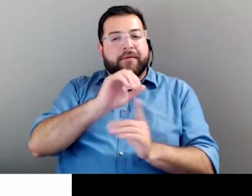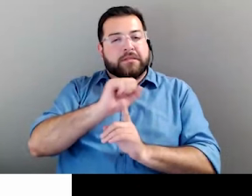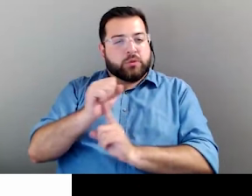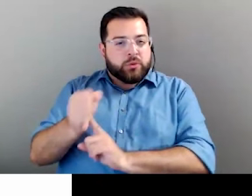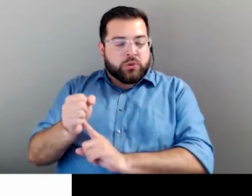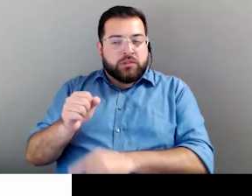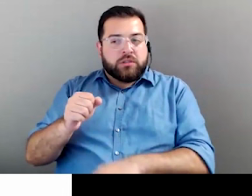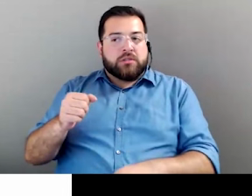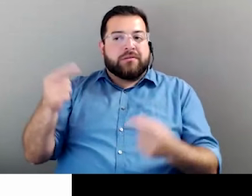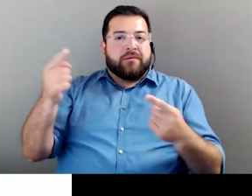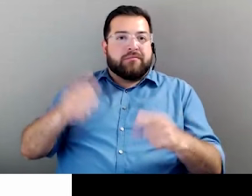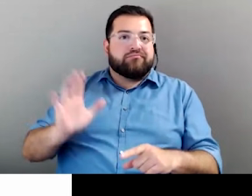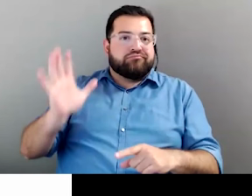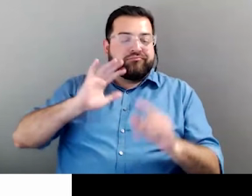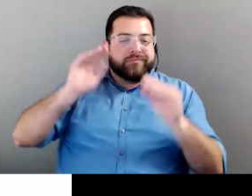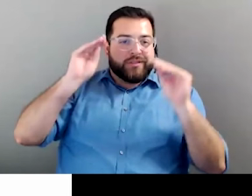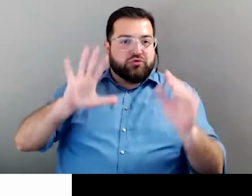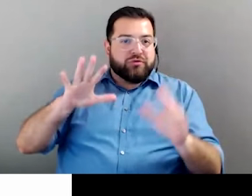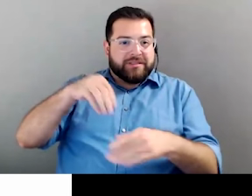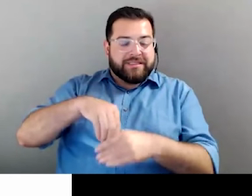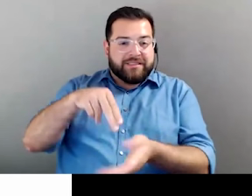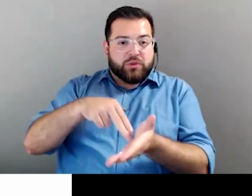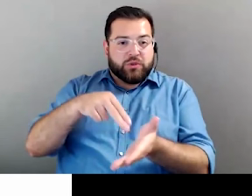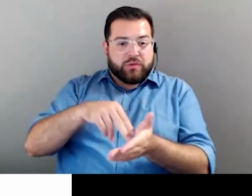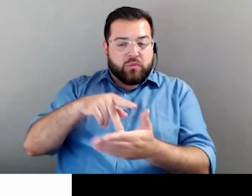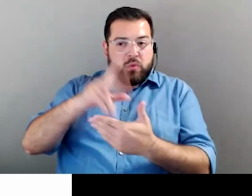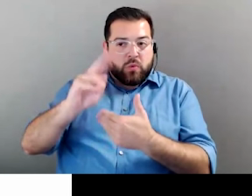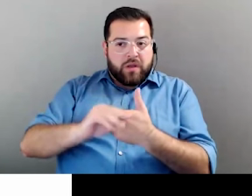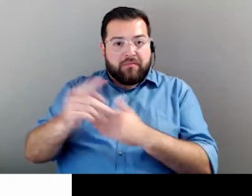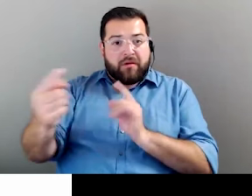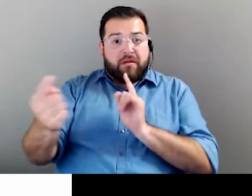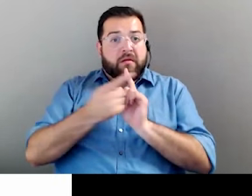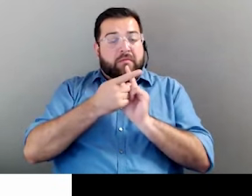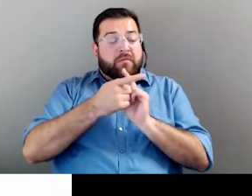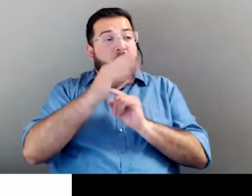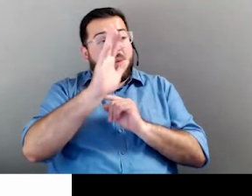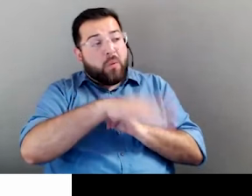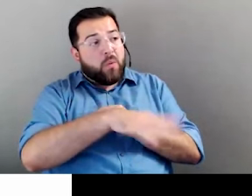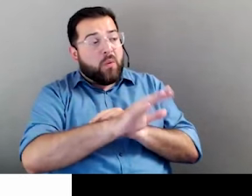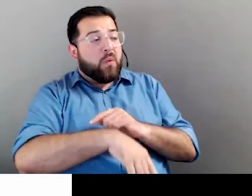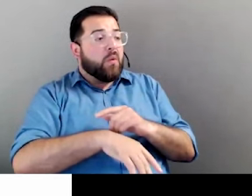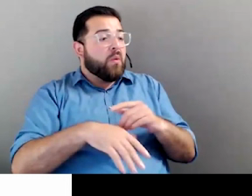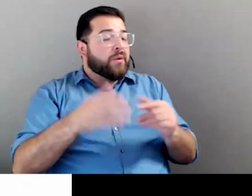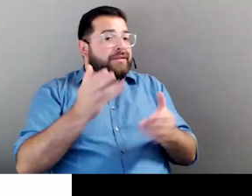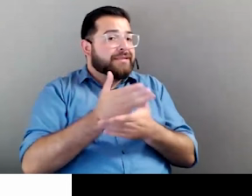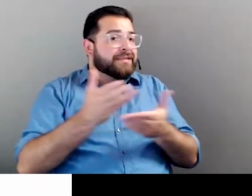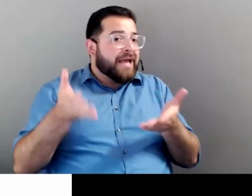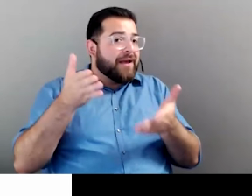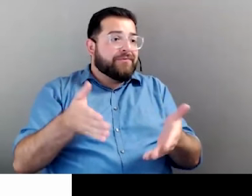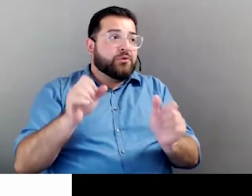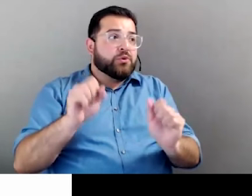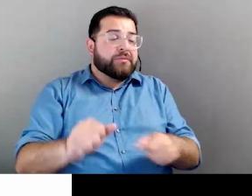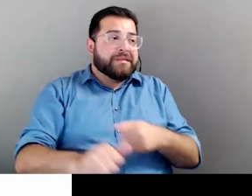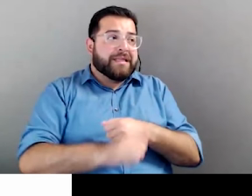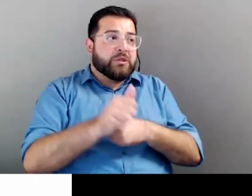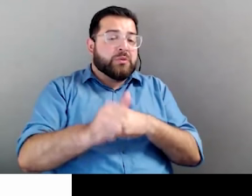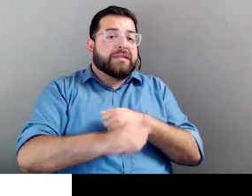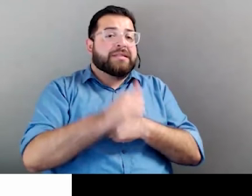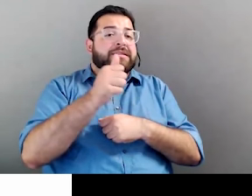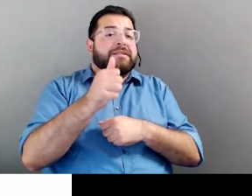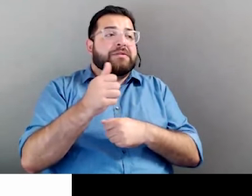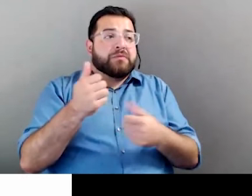to me within the nursing program saying like, hey, like there's like some stuff, or like, the rat tech, whatever it is, right? Oh, there's some stuff in here that could be dangerous. Mhm. So